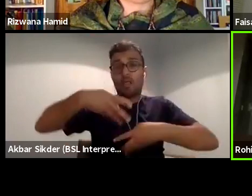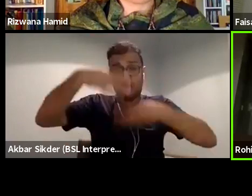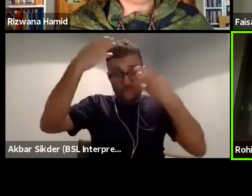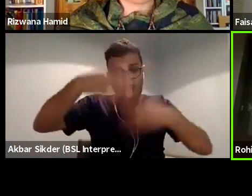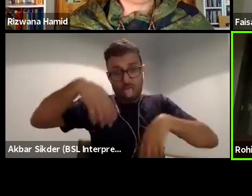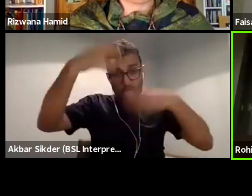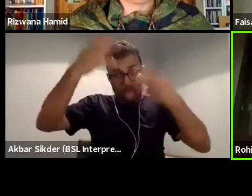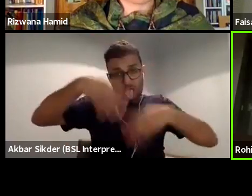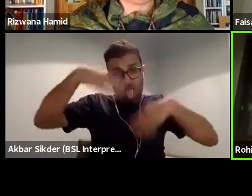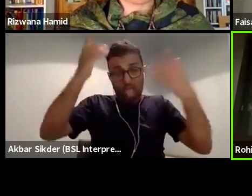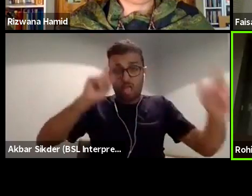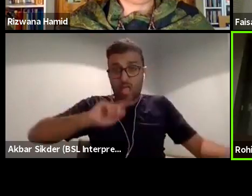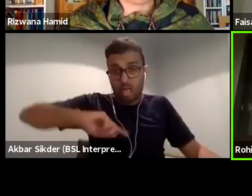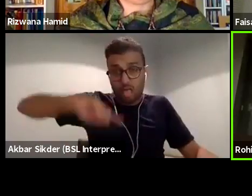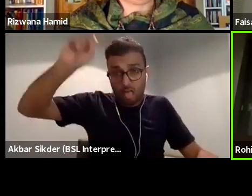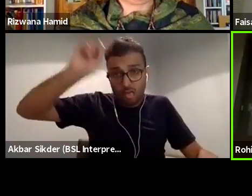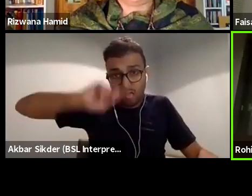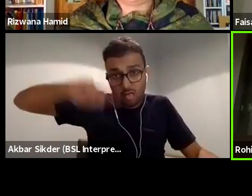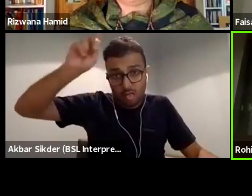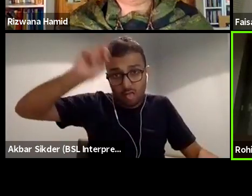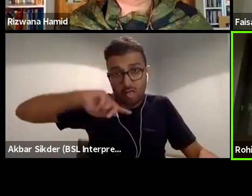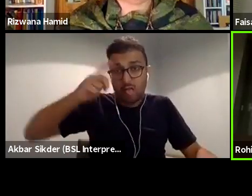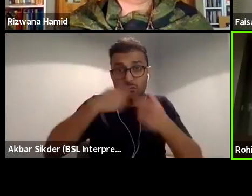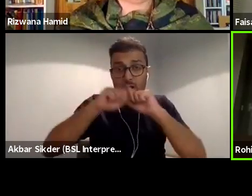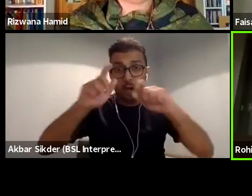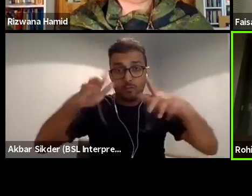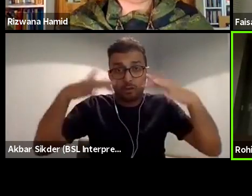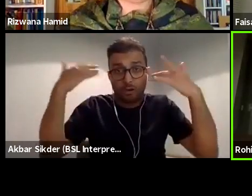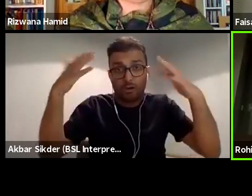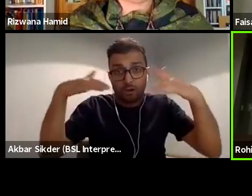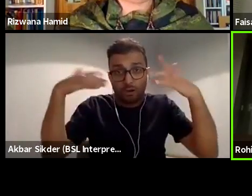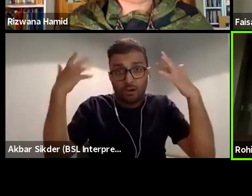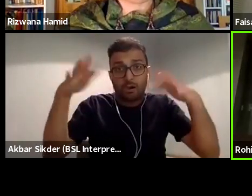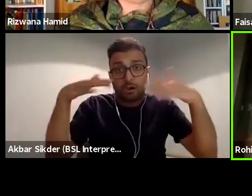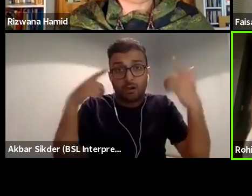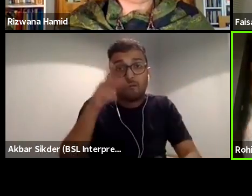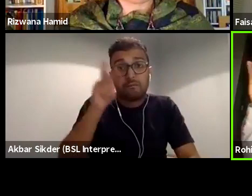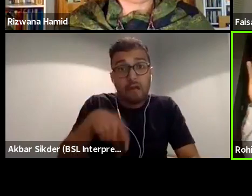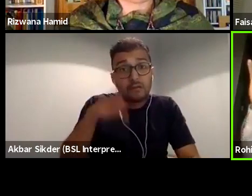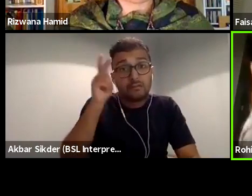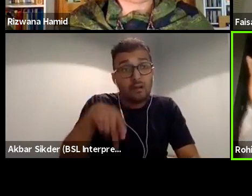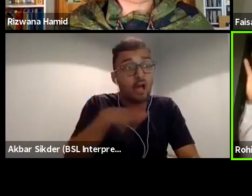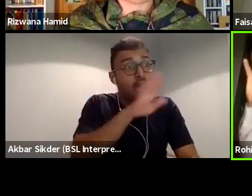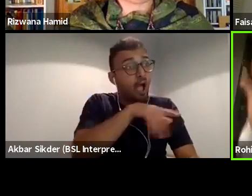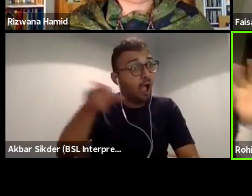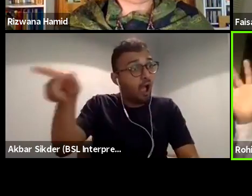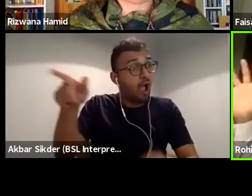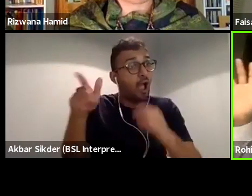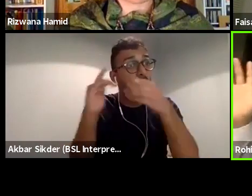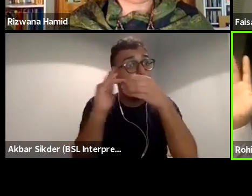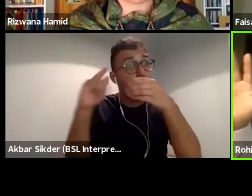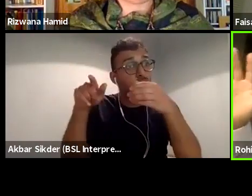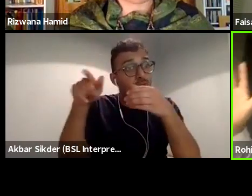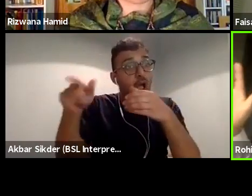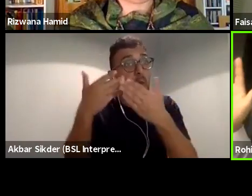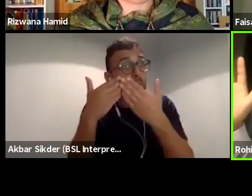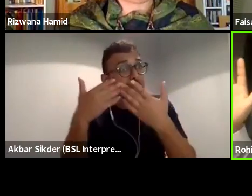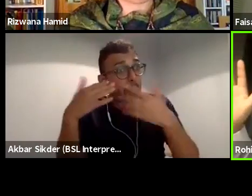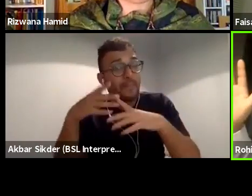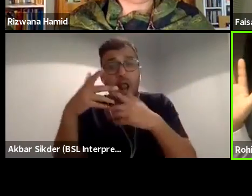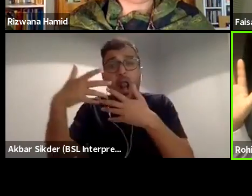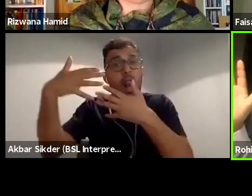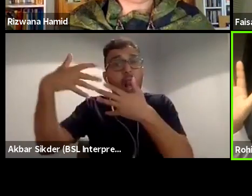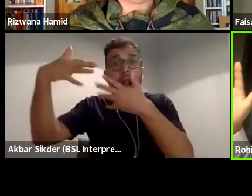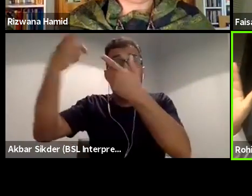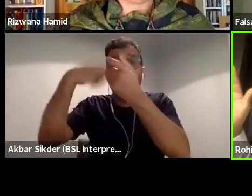better. But we should also not ignore the sort of broader, greater, deeper threat behind